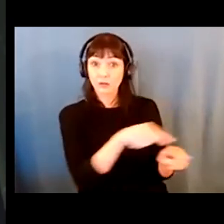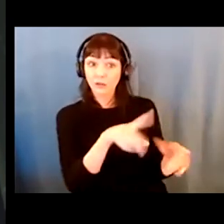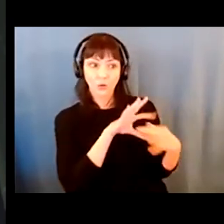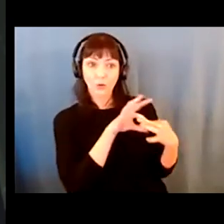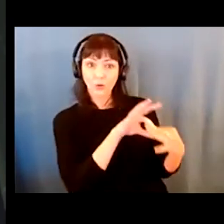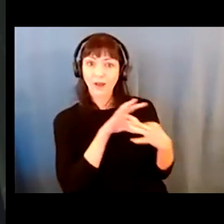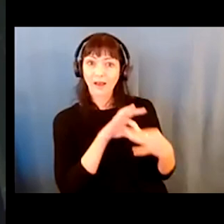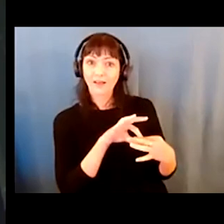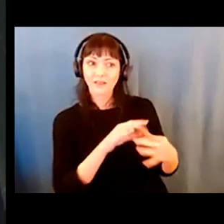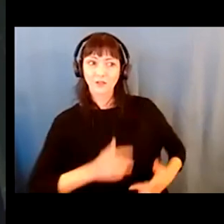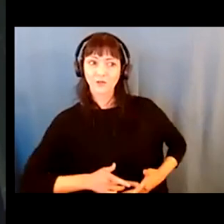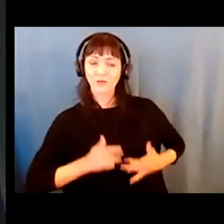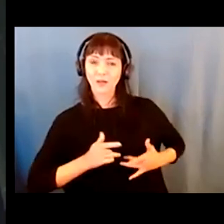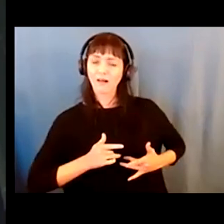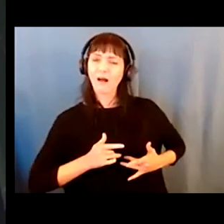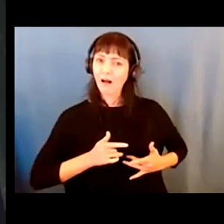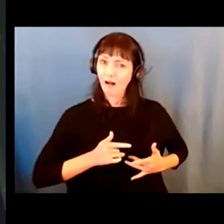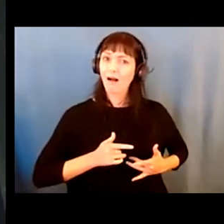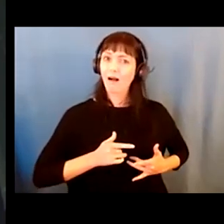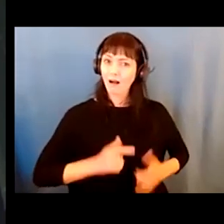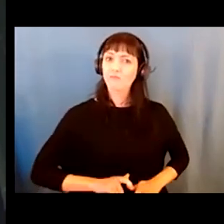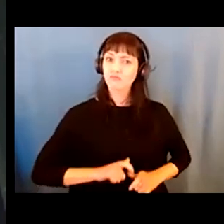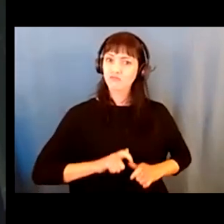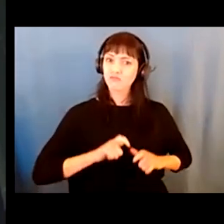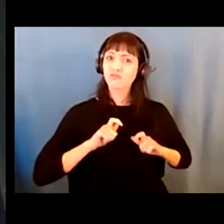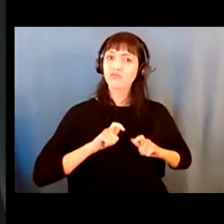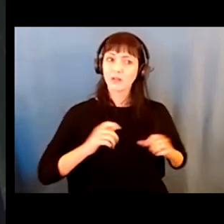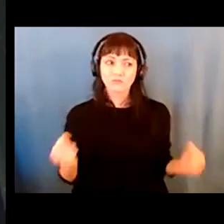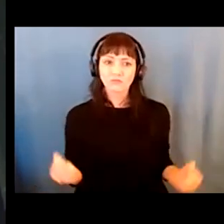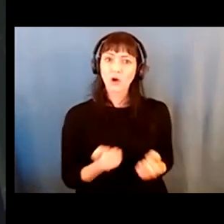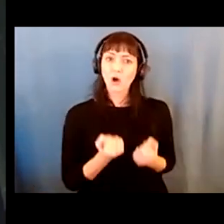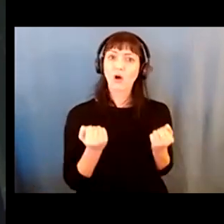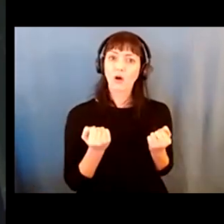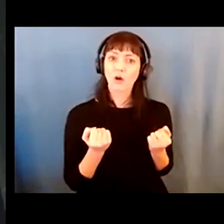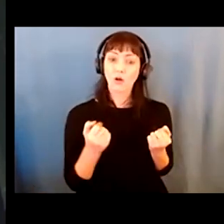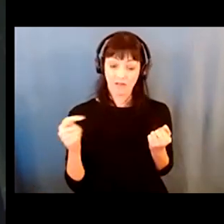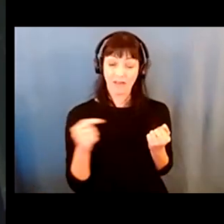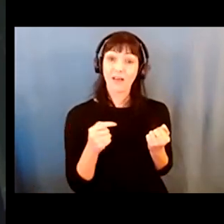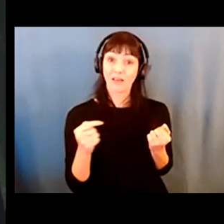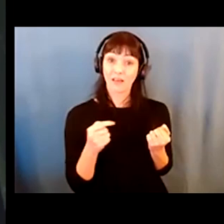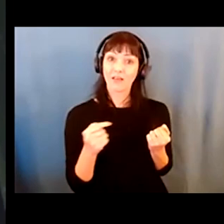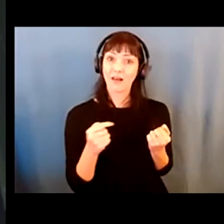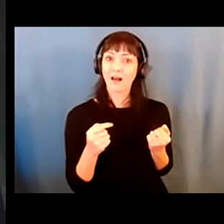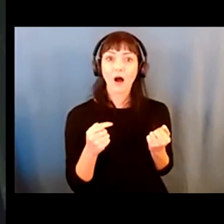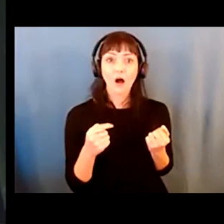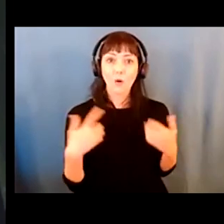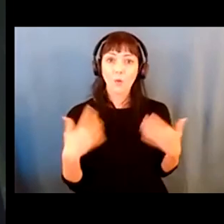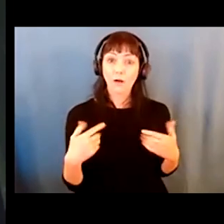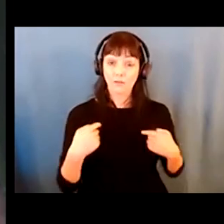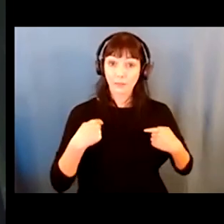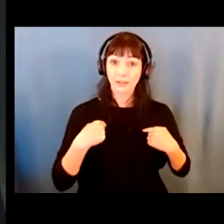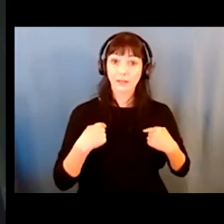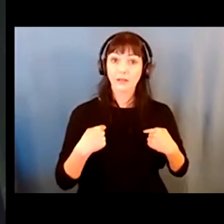more strength. And I think that strength and that, you know, that made me so excited by the fact